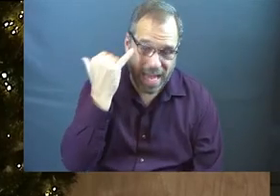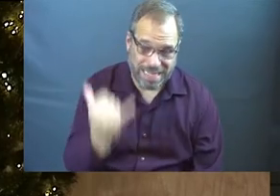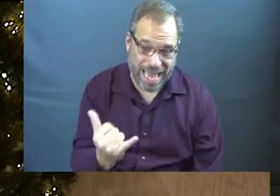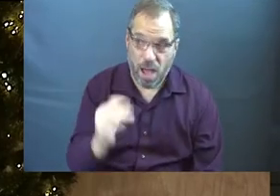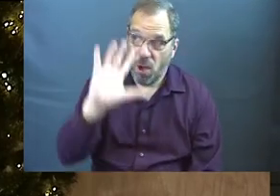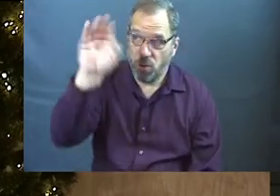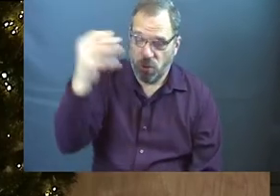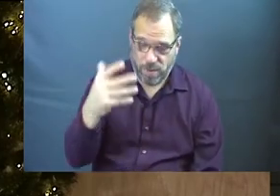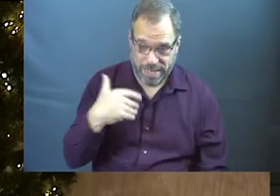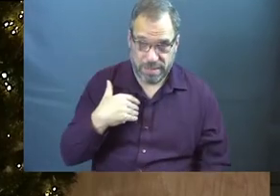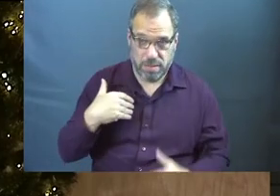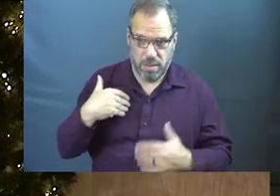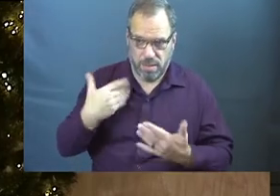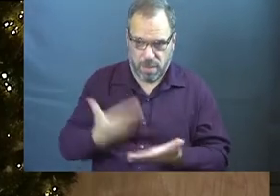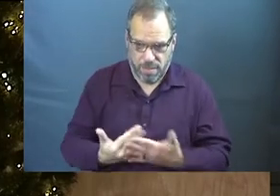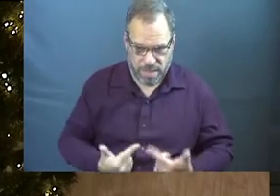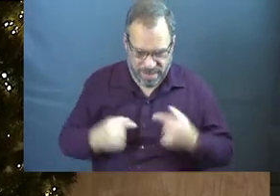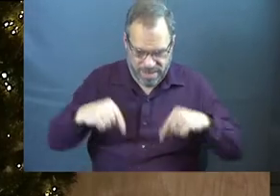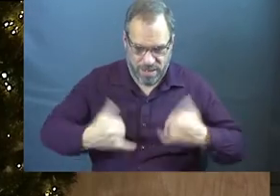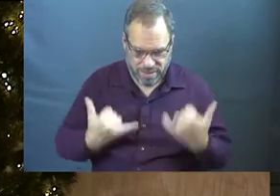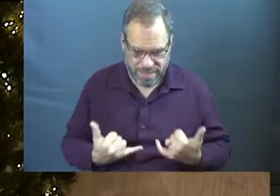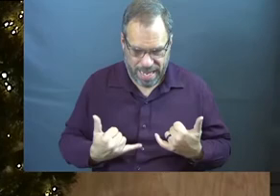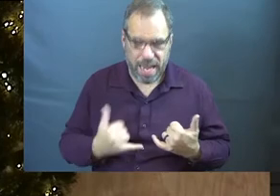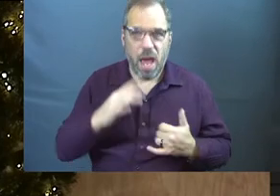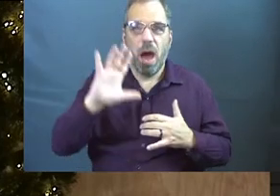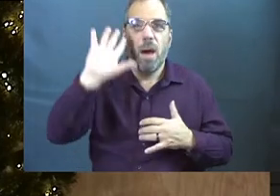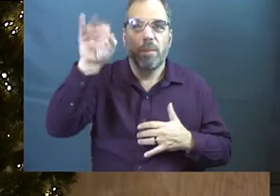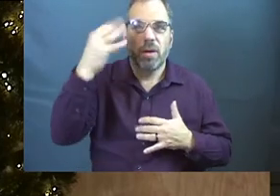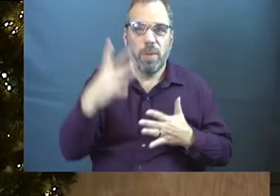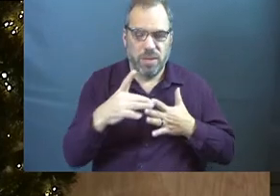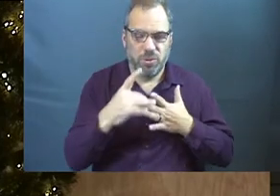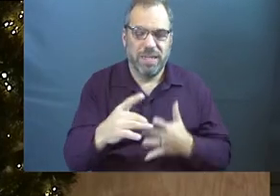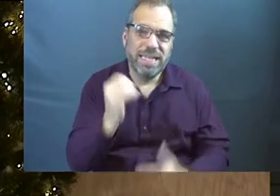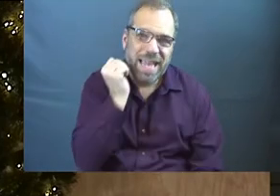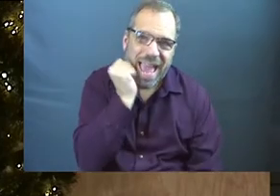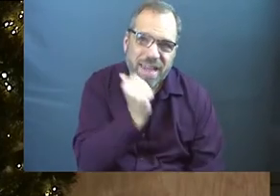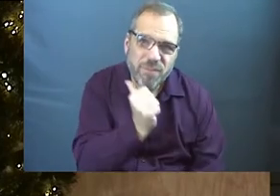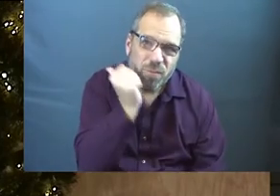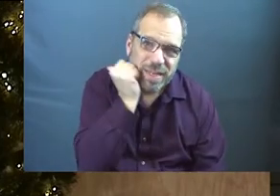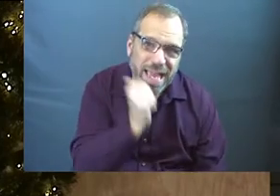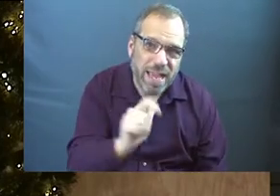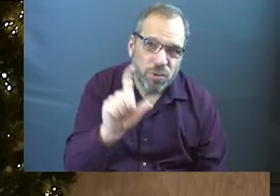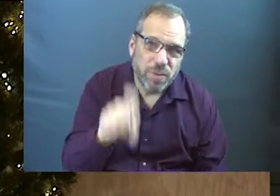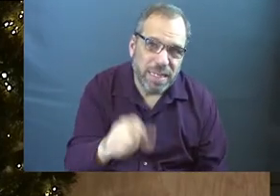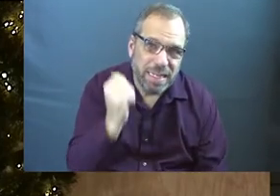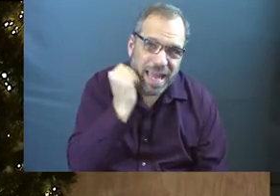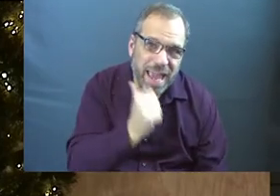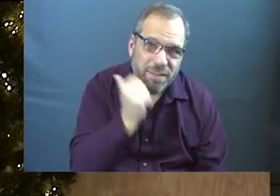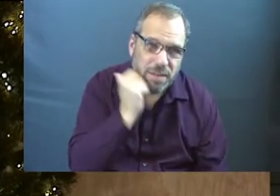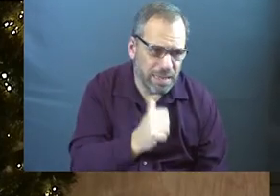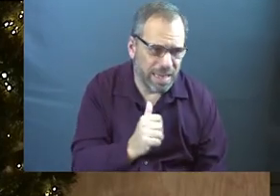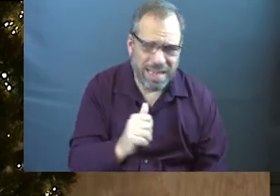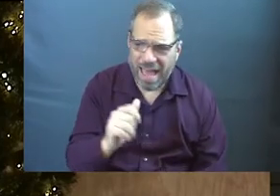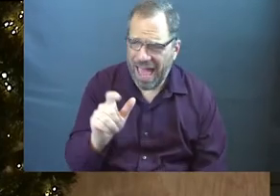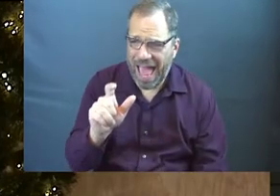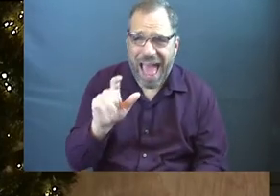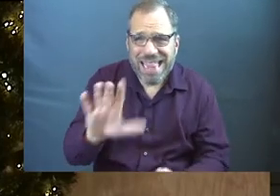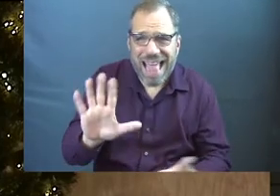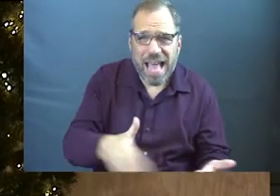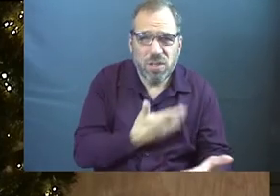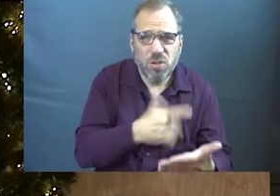Not only did grace get you here, but grace is what you need every single day. It was written hundreds of years